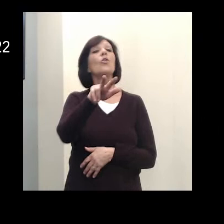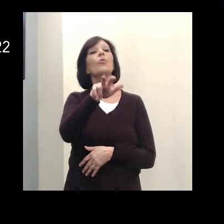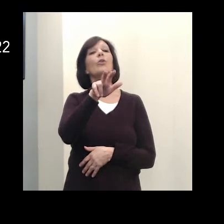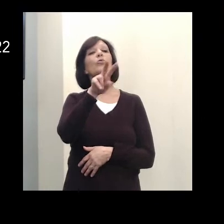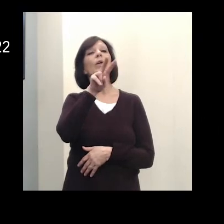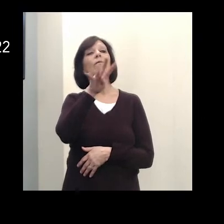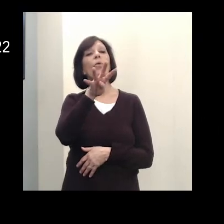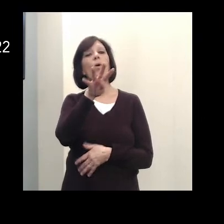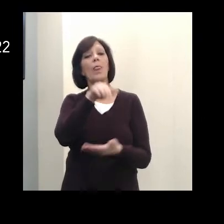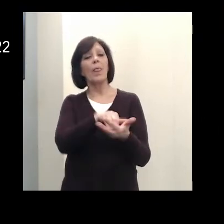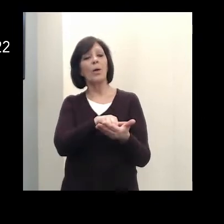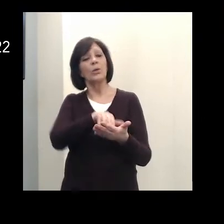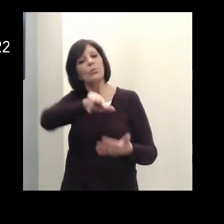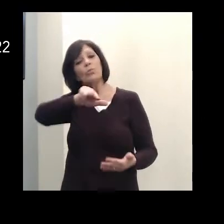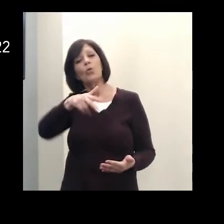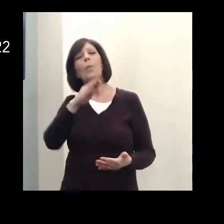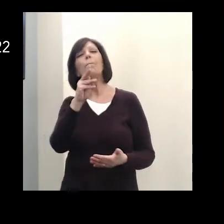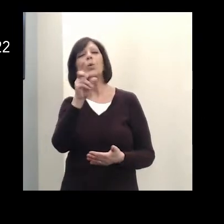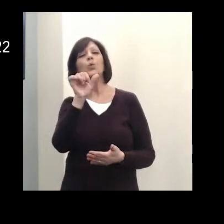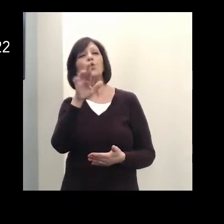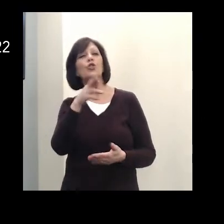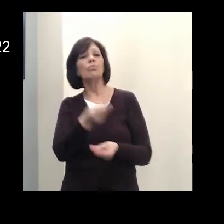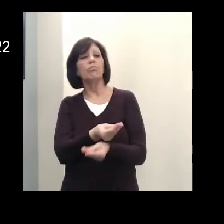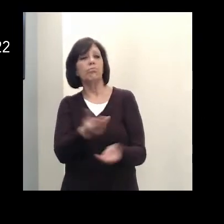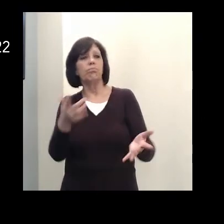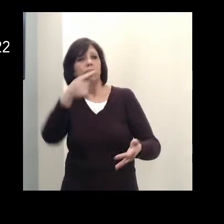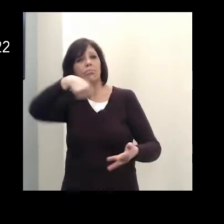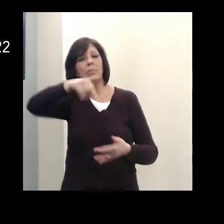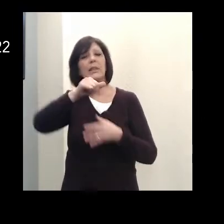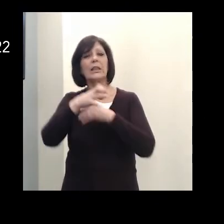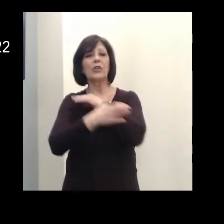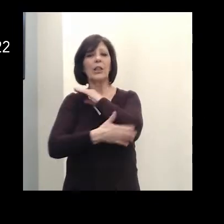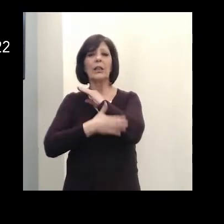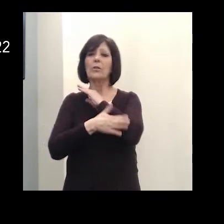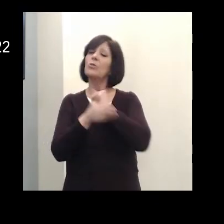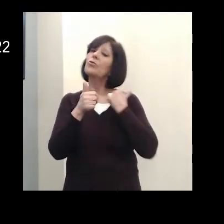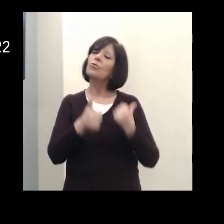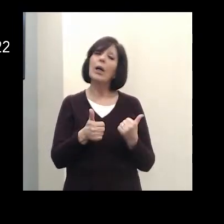booster doses have been administered among Erie County residents. That's great, but we still